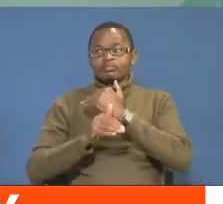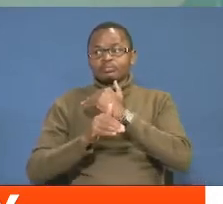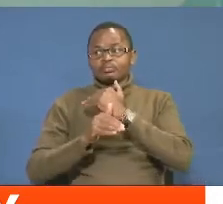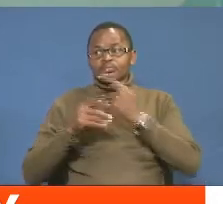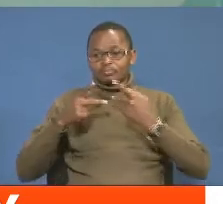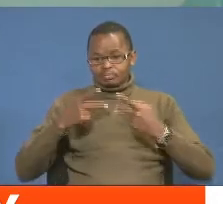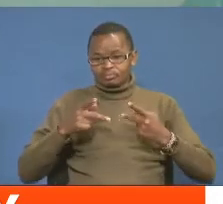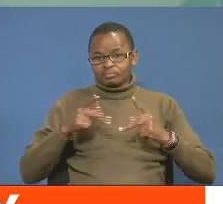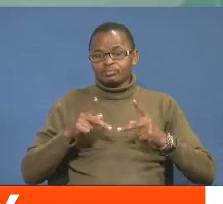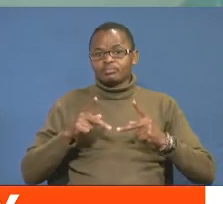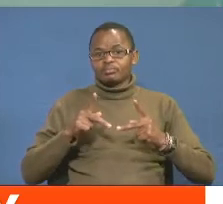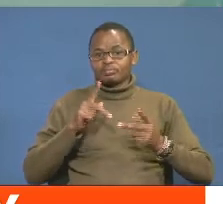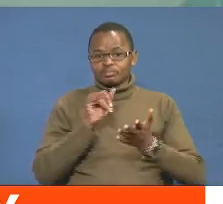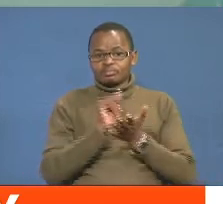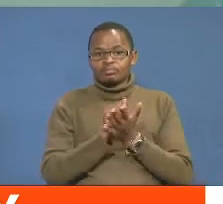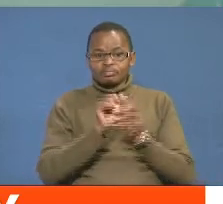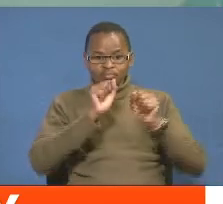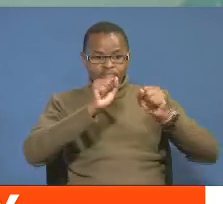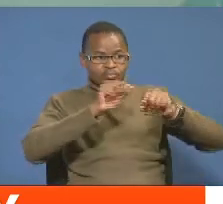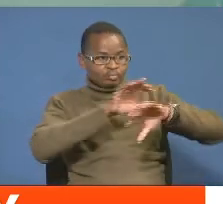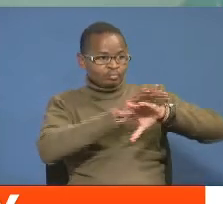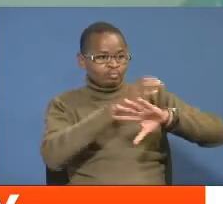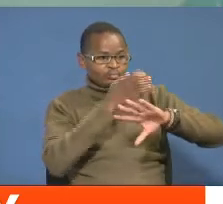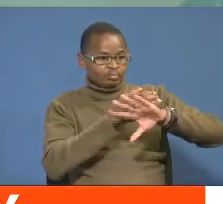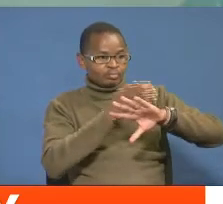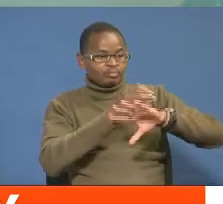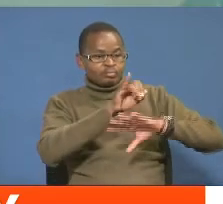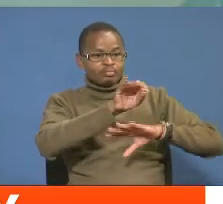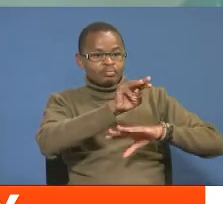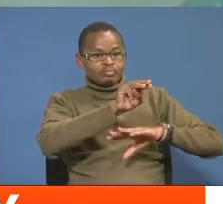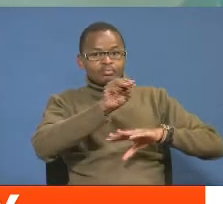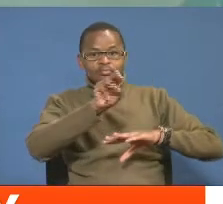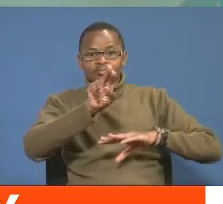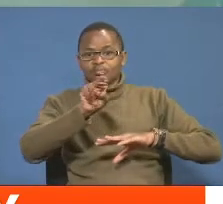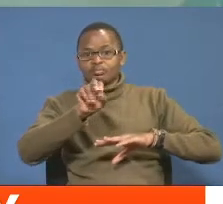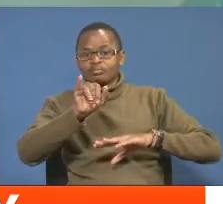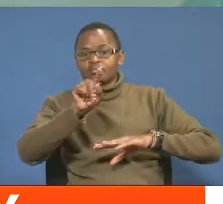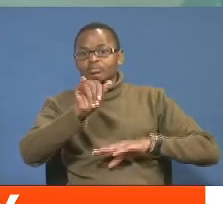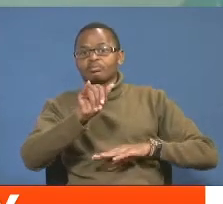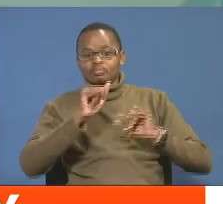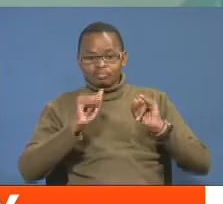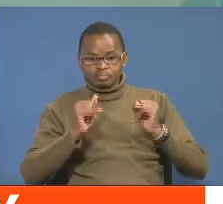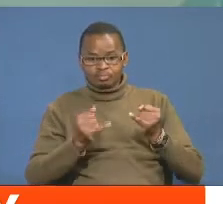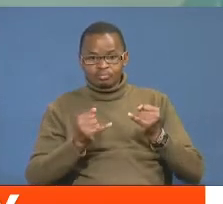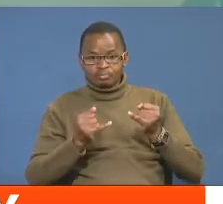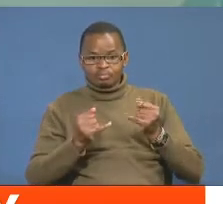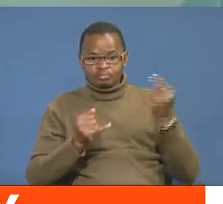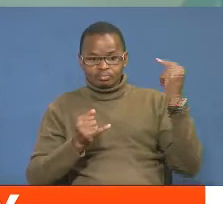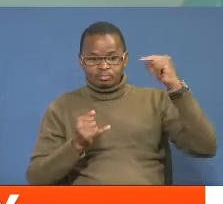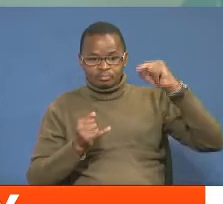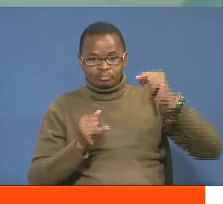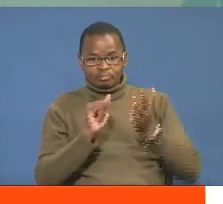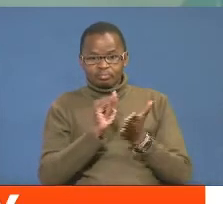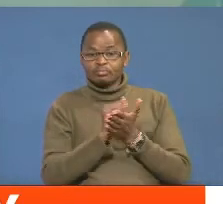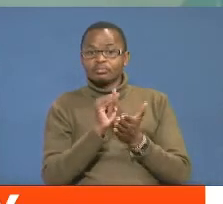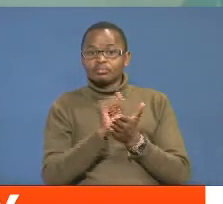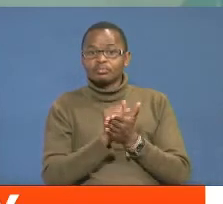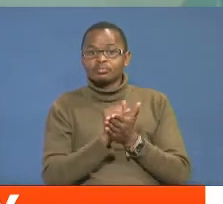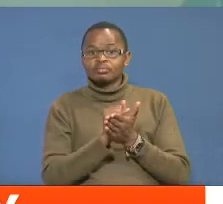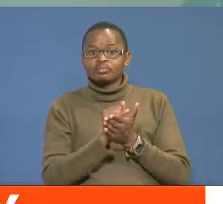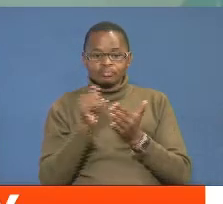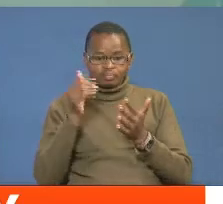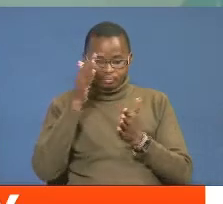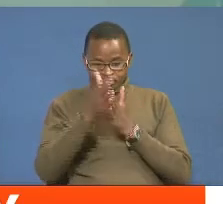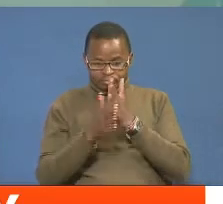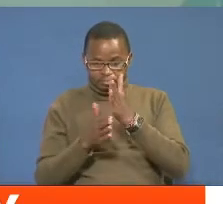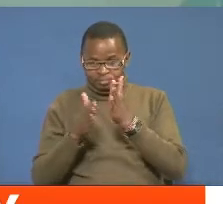population to be vaccinated so okay. that we can hit that herd immunity. So, and with the new variants coming in, that just throws in a new